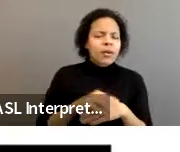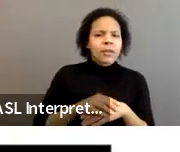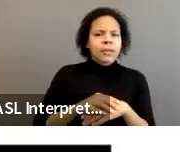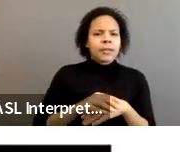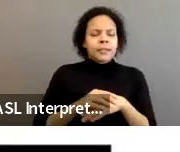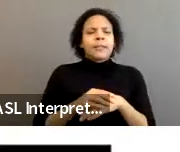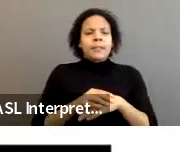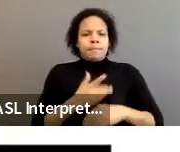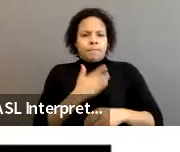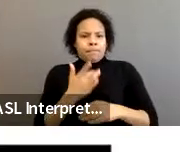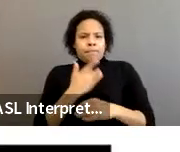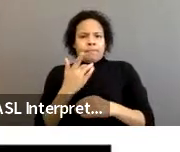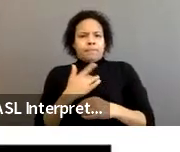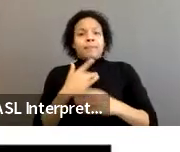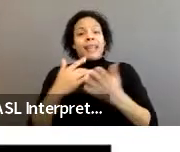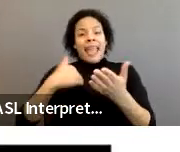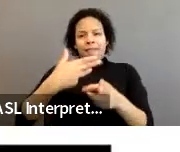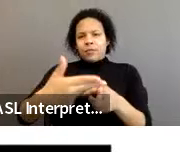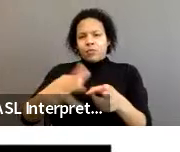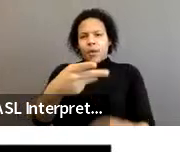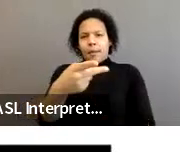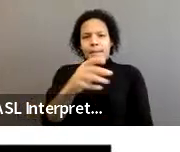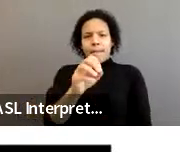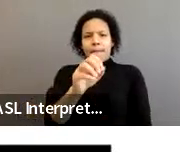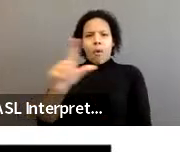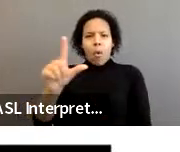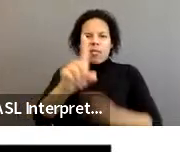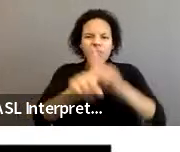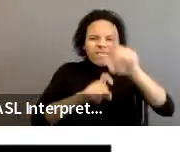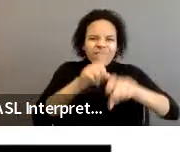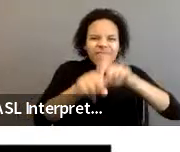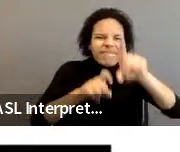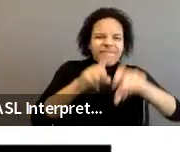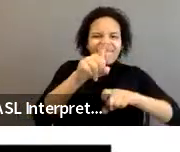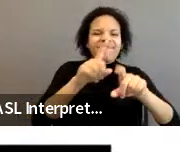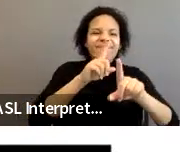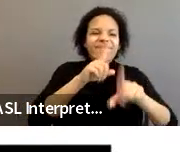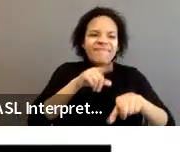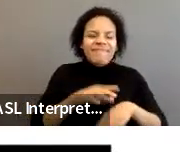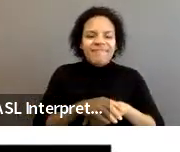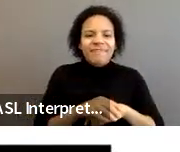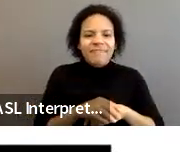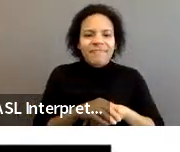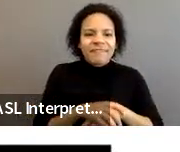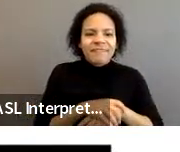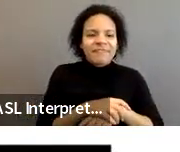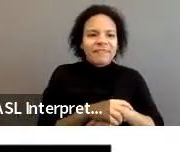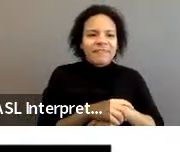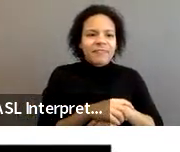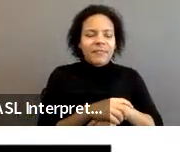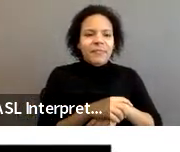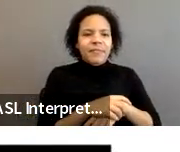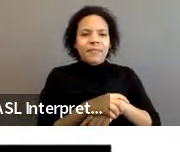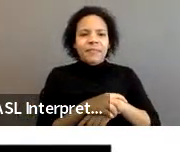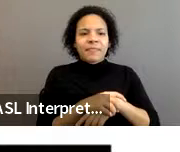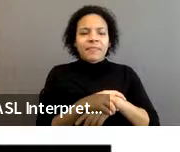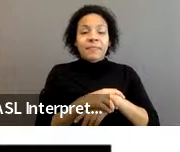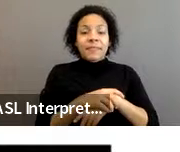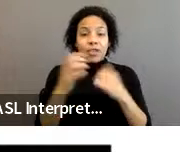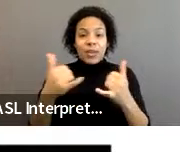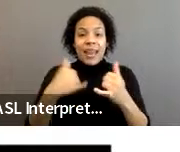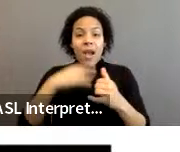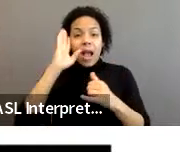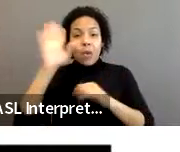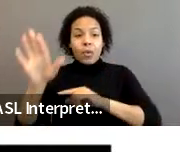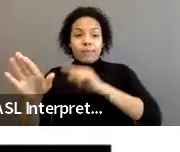you to participate in. And I will turn this over to our project director here at Office of Equity